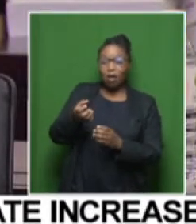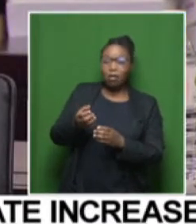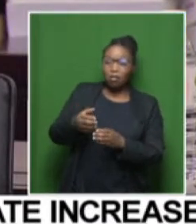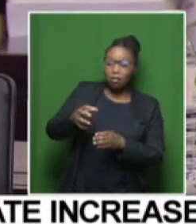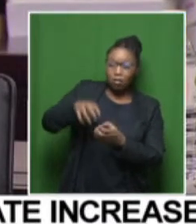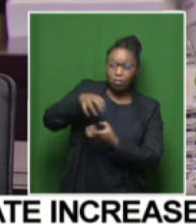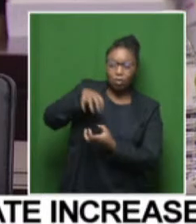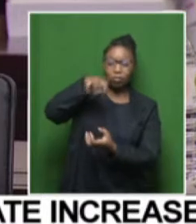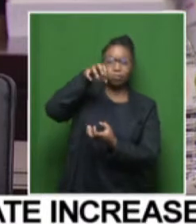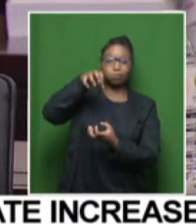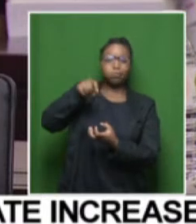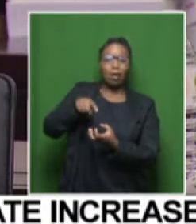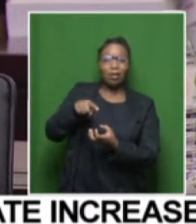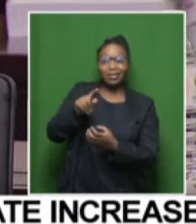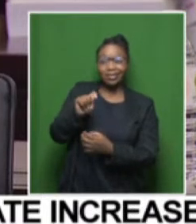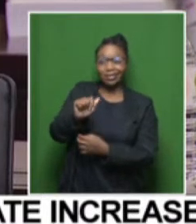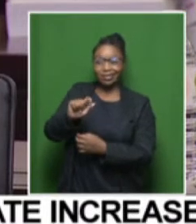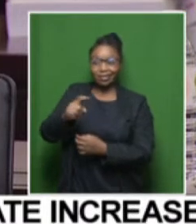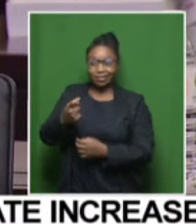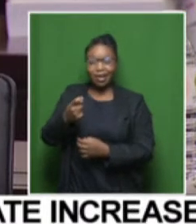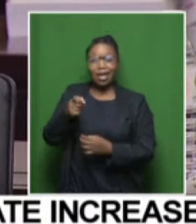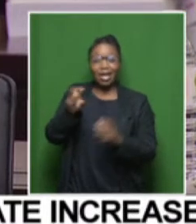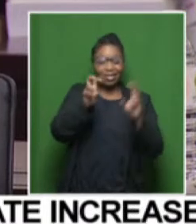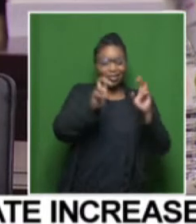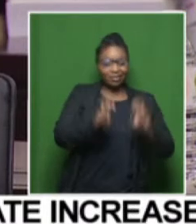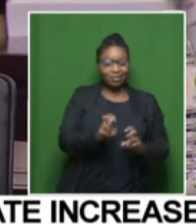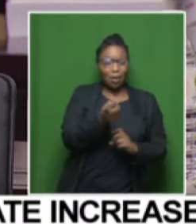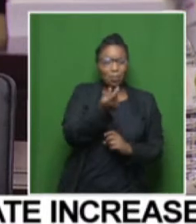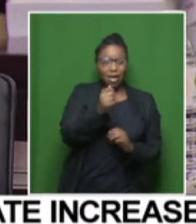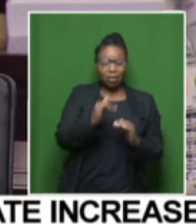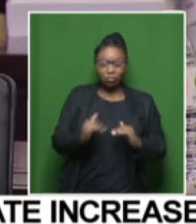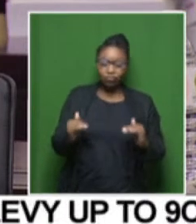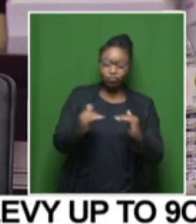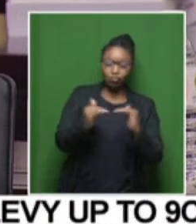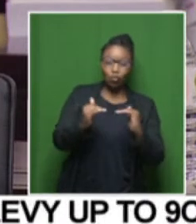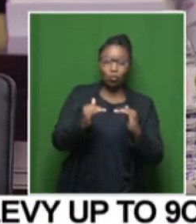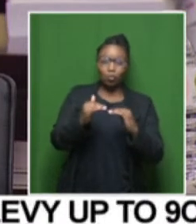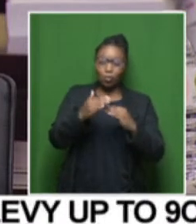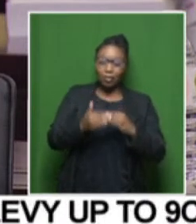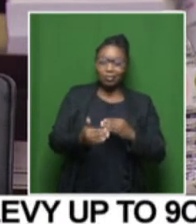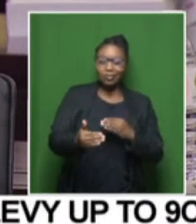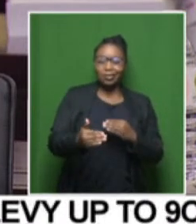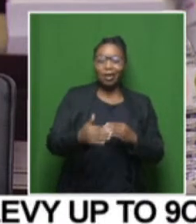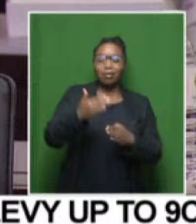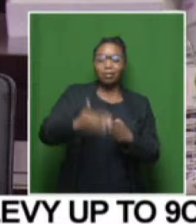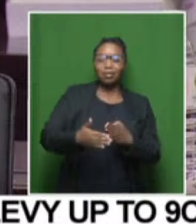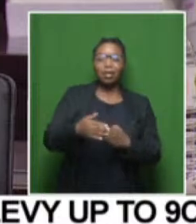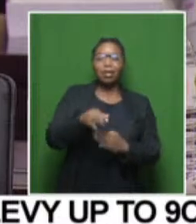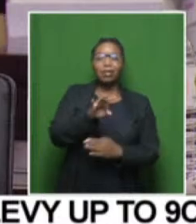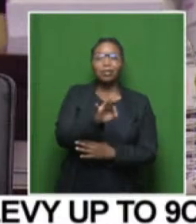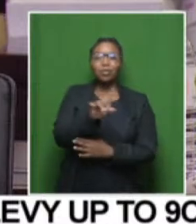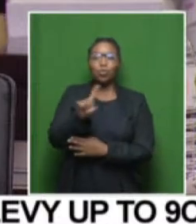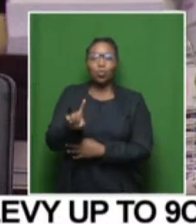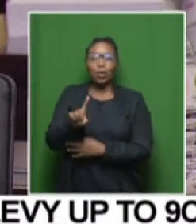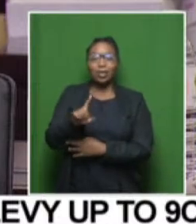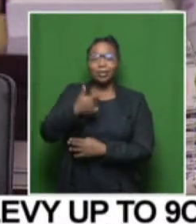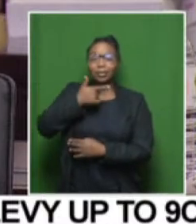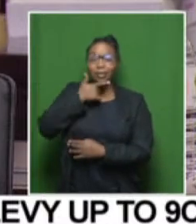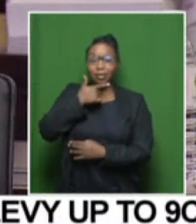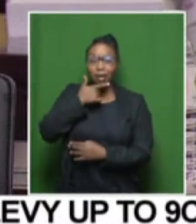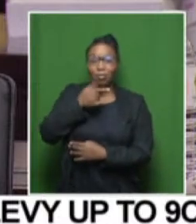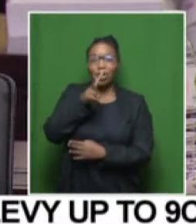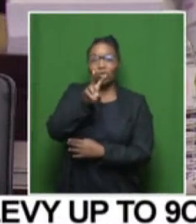allowances and electricity price neutrality will be extended to 31st December 2025.